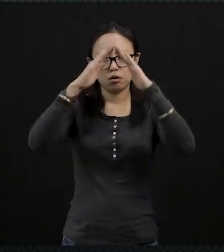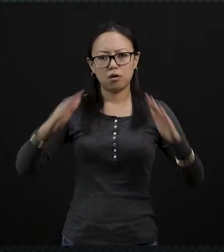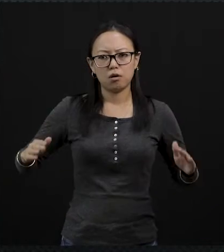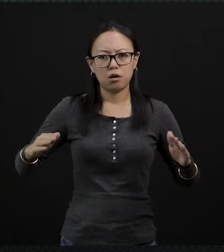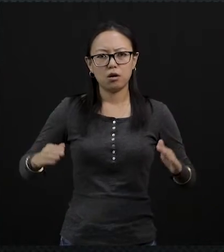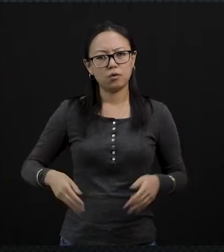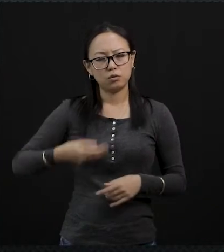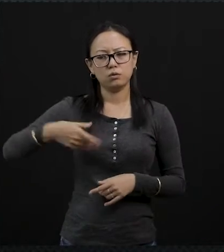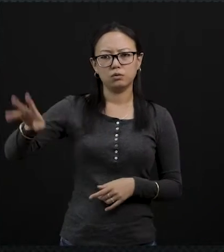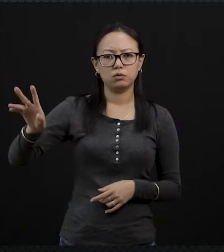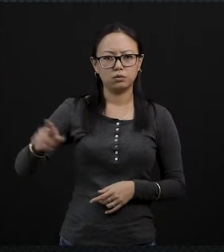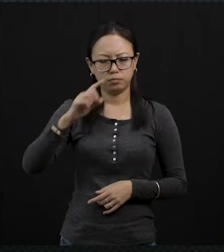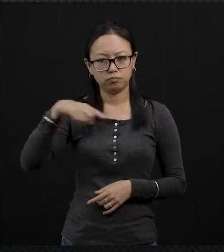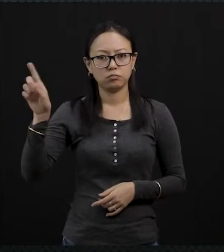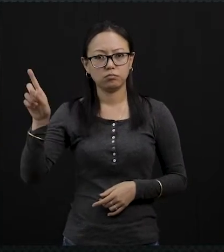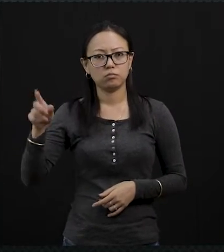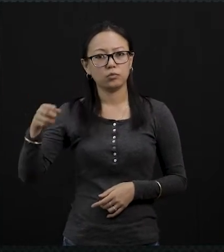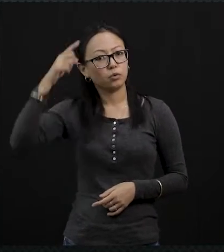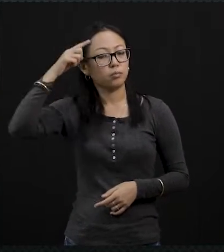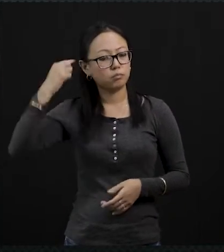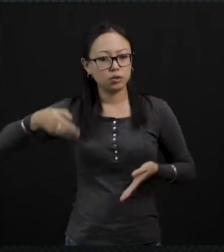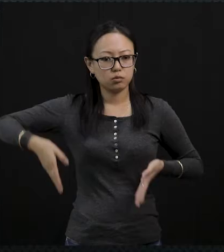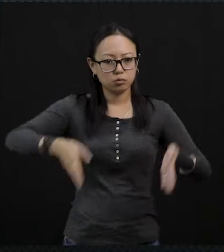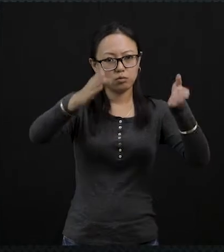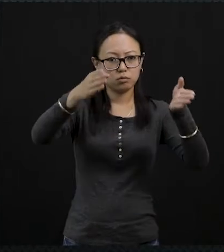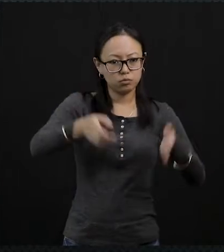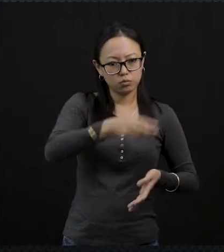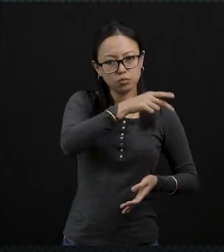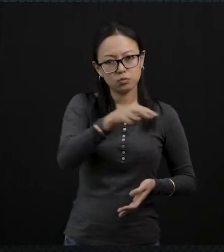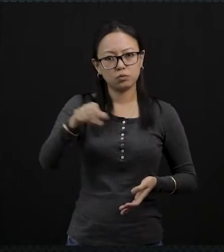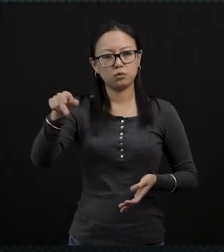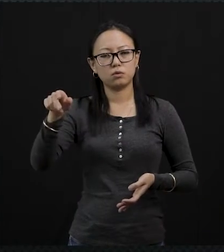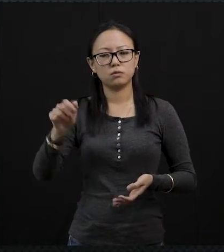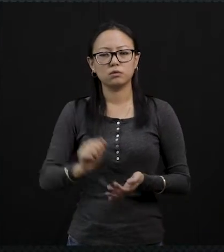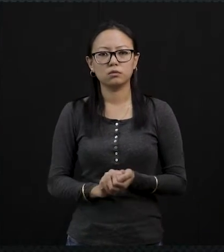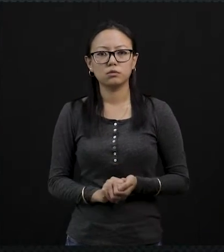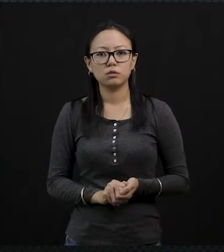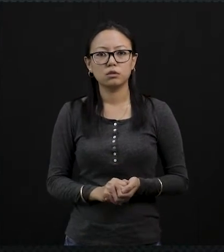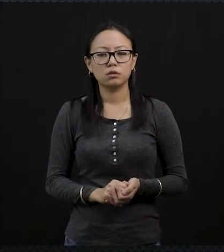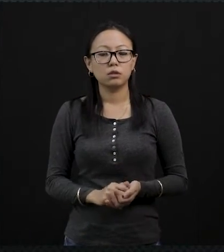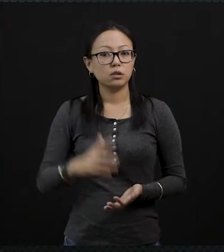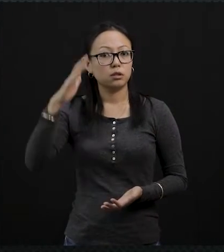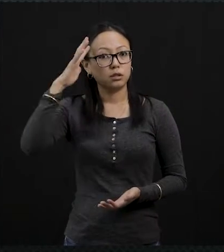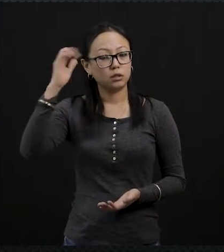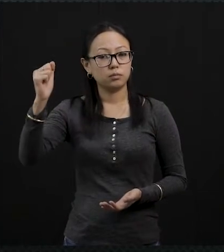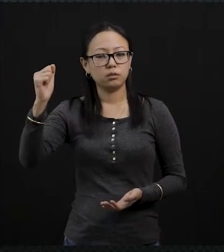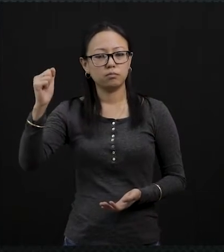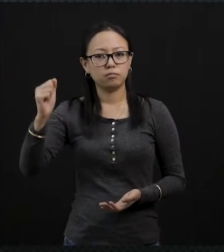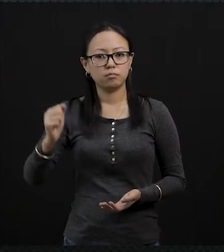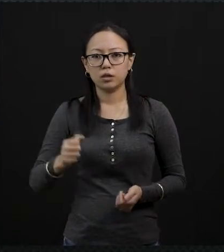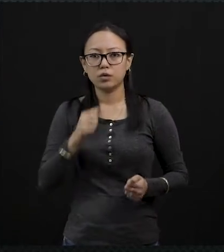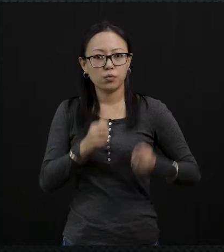right? And students, one thing we should remember is we should never run. Neither we